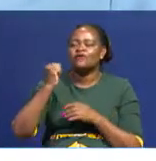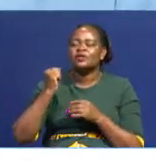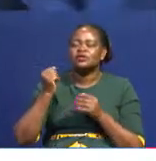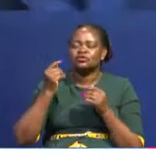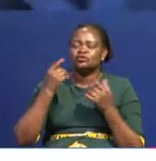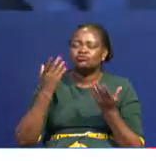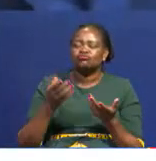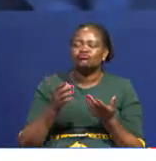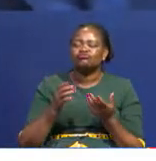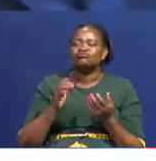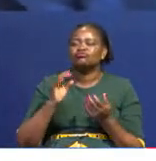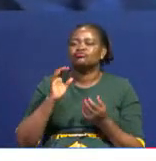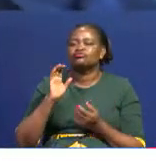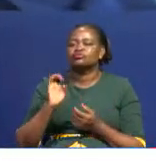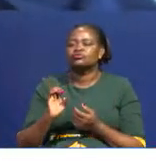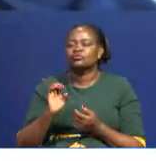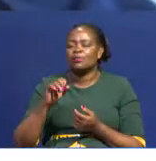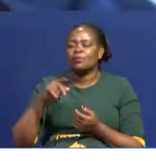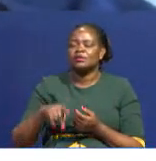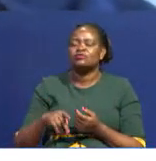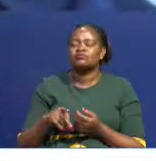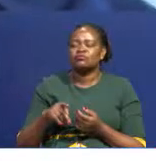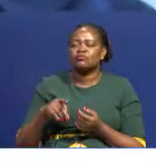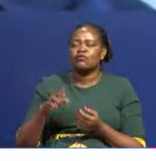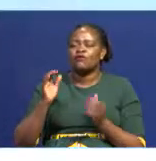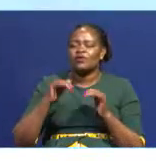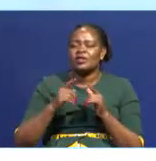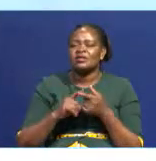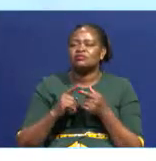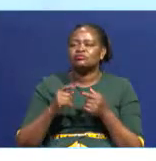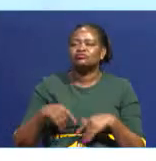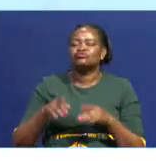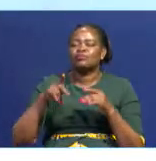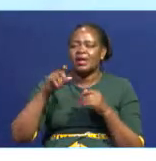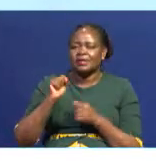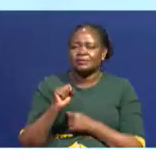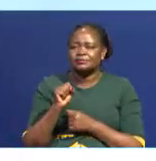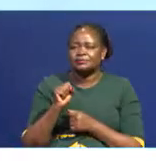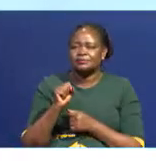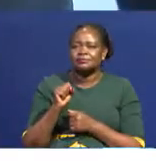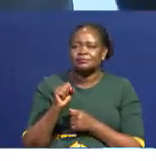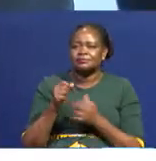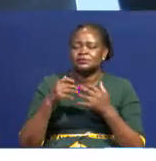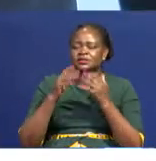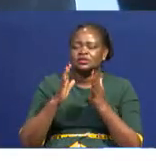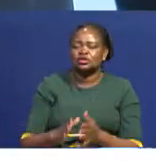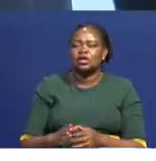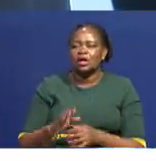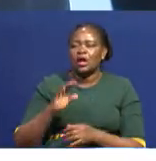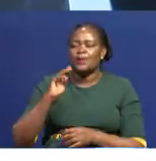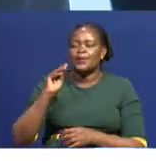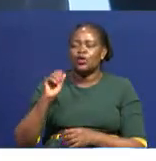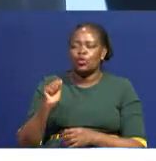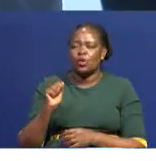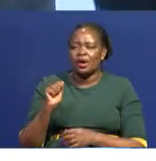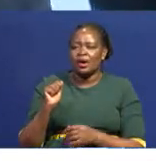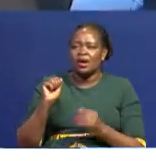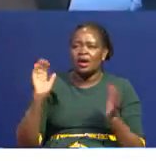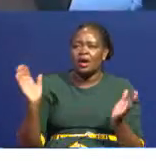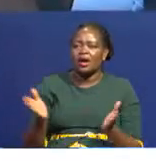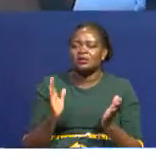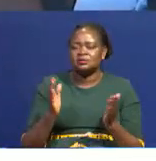edition of the Engineering Partnerships Convention, Rhodes Principal Secretary, Engineer Joseph Mbogwa,